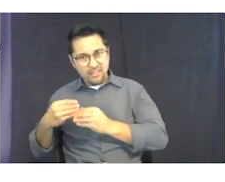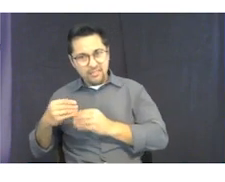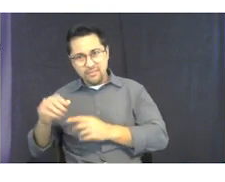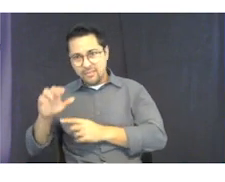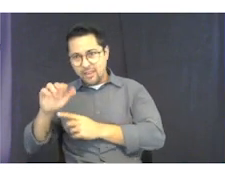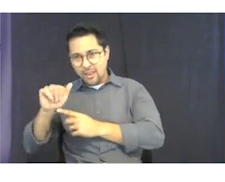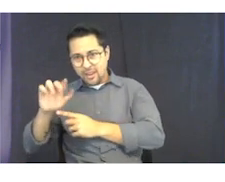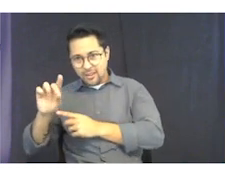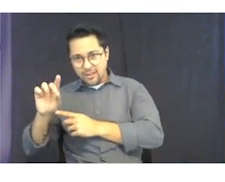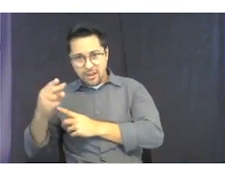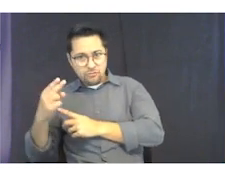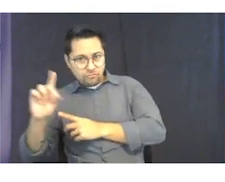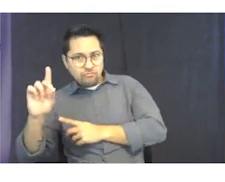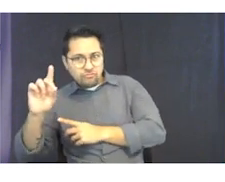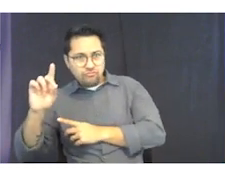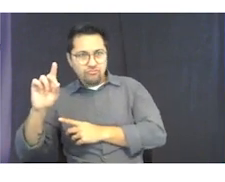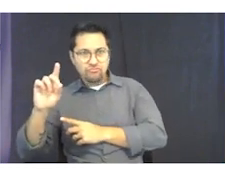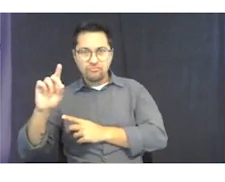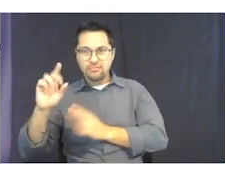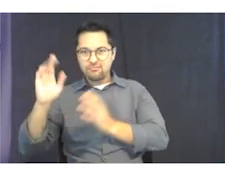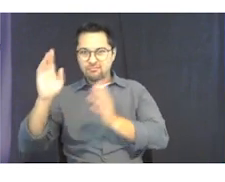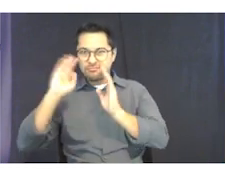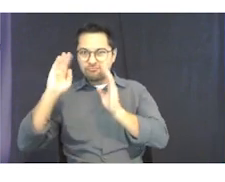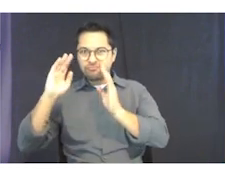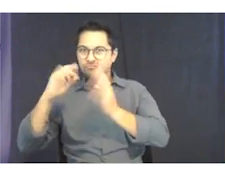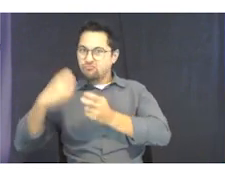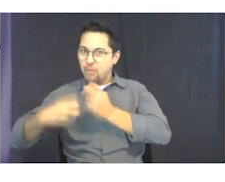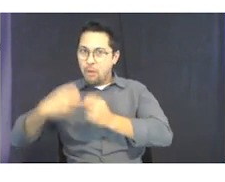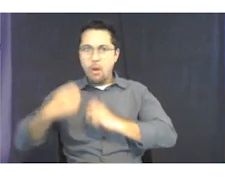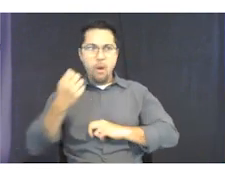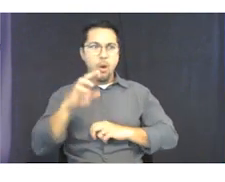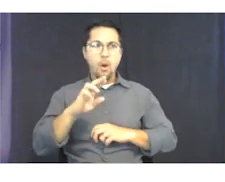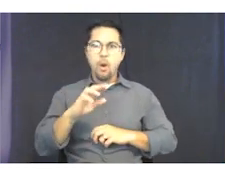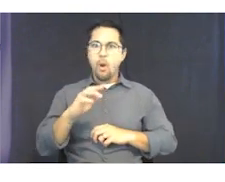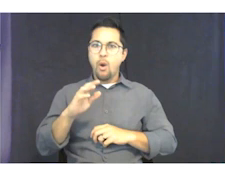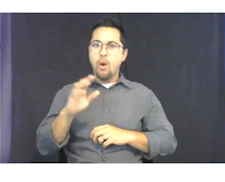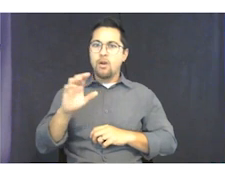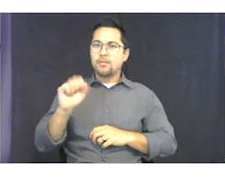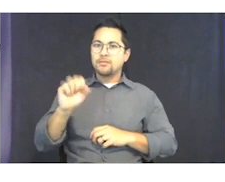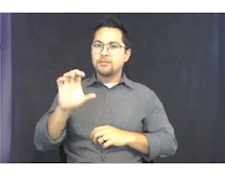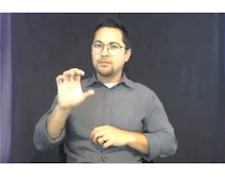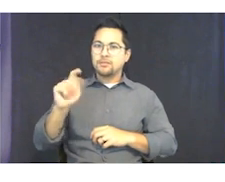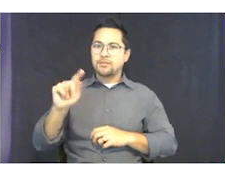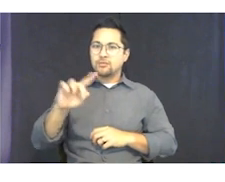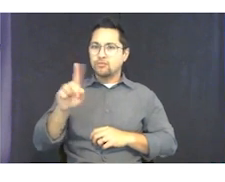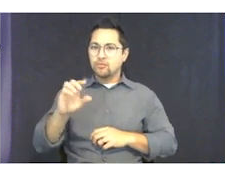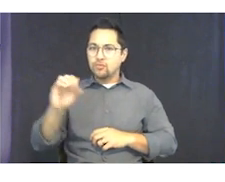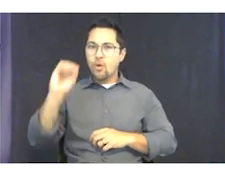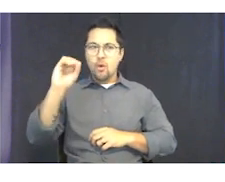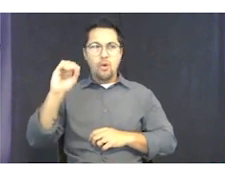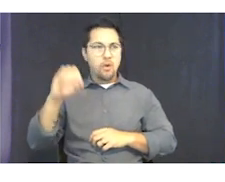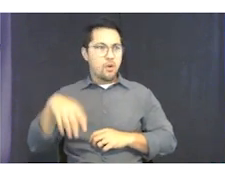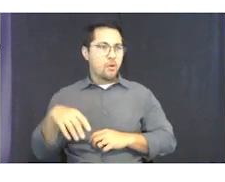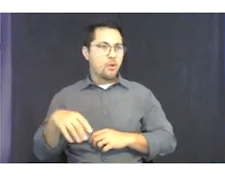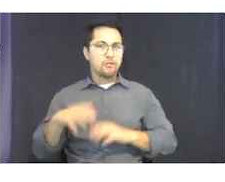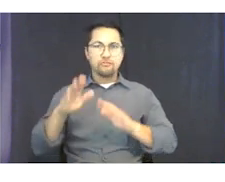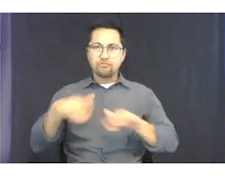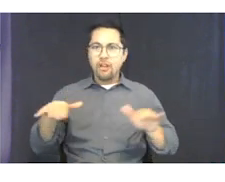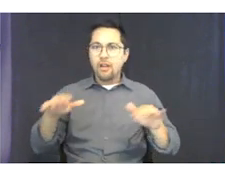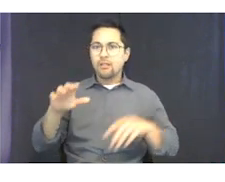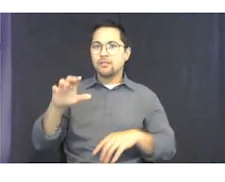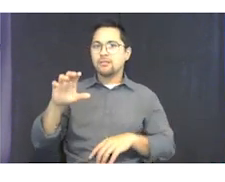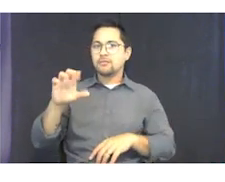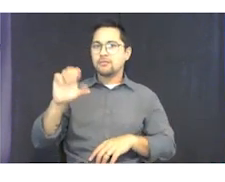deficit hyperactivity disorder, or they may also have schizoaffective disorder. They may also have childhood